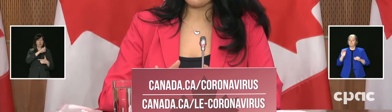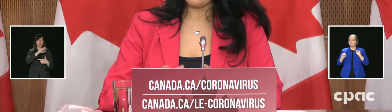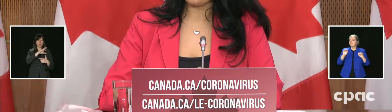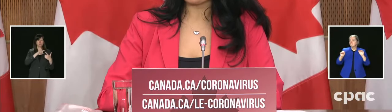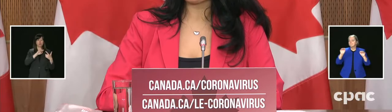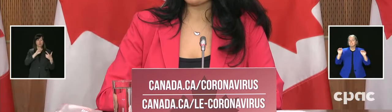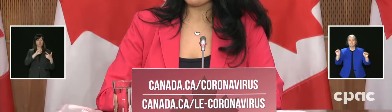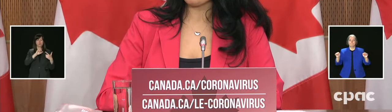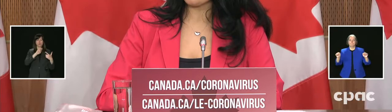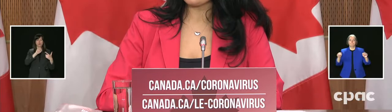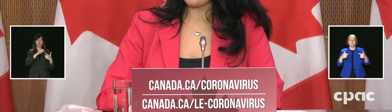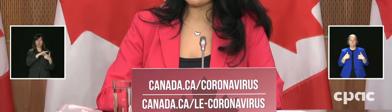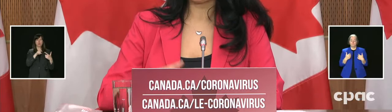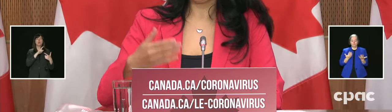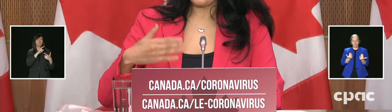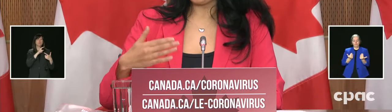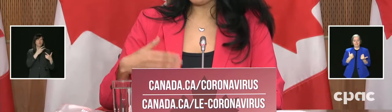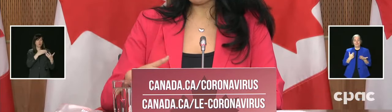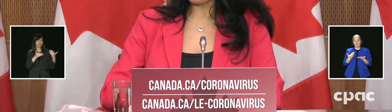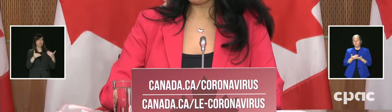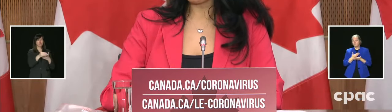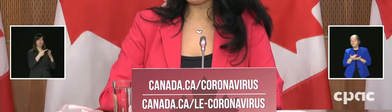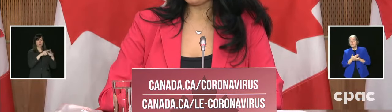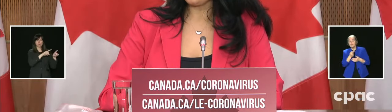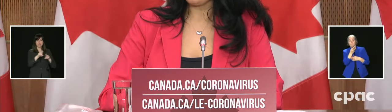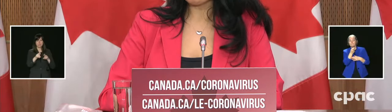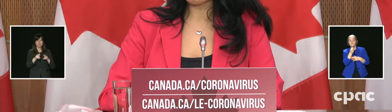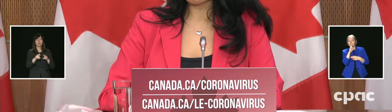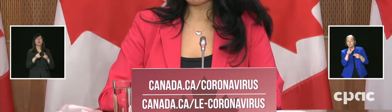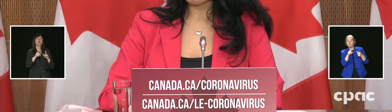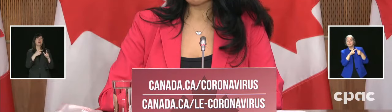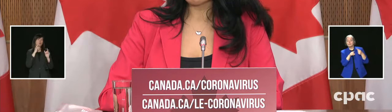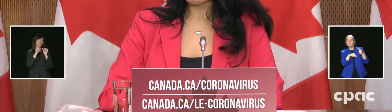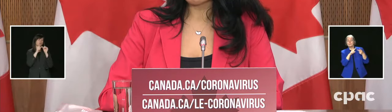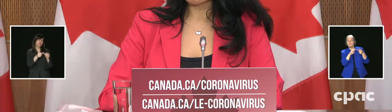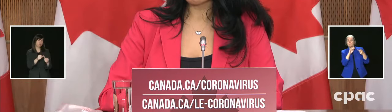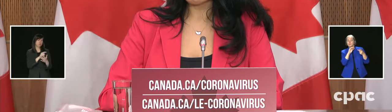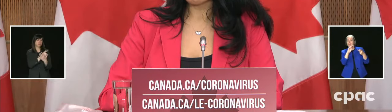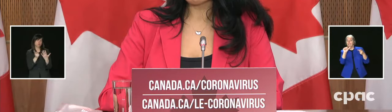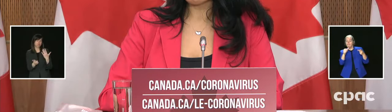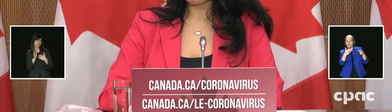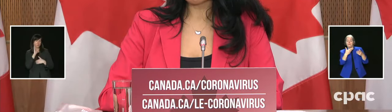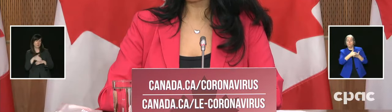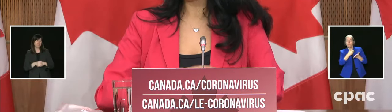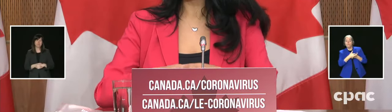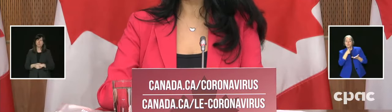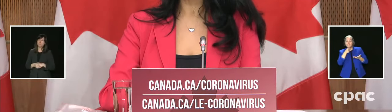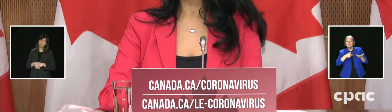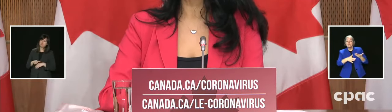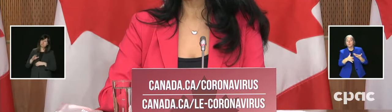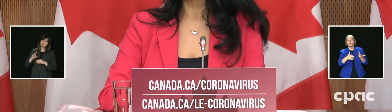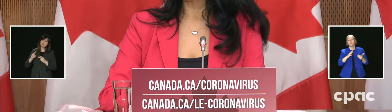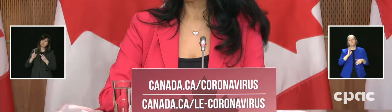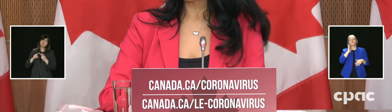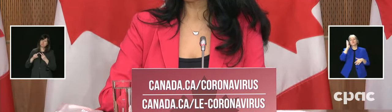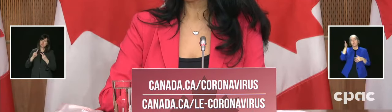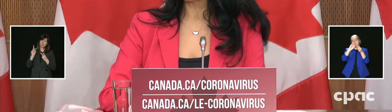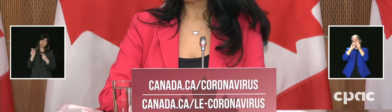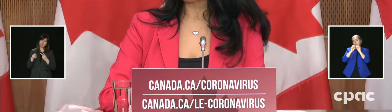their trials in children are most advanced, and then continue. So is it possible that we